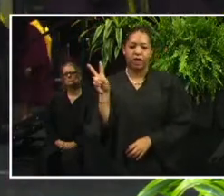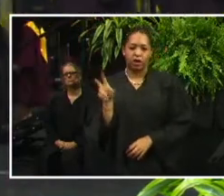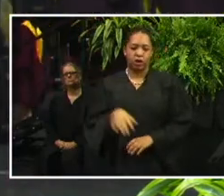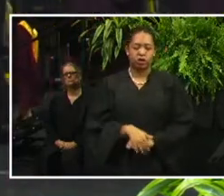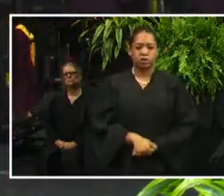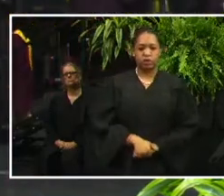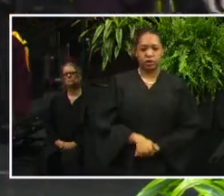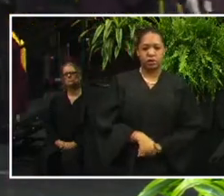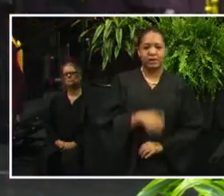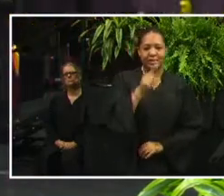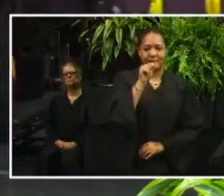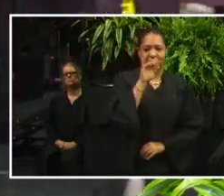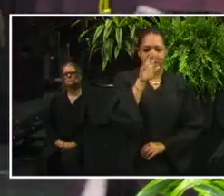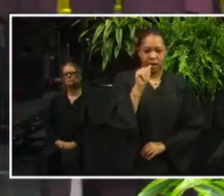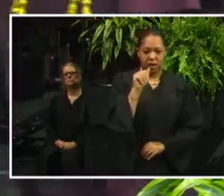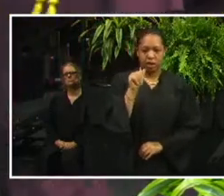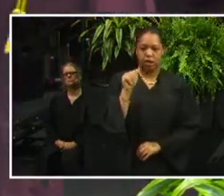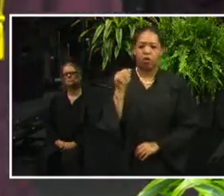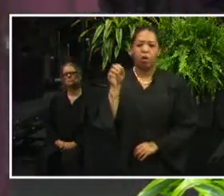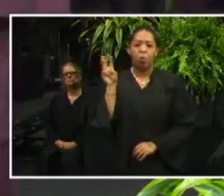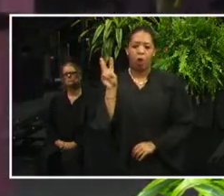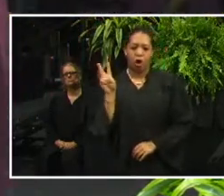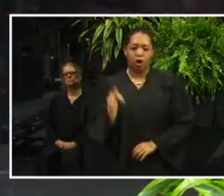Tamia Monet Walker.